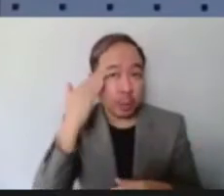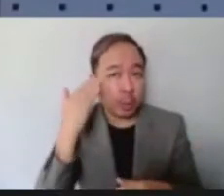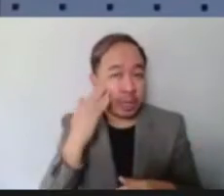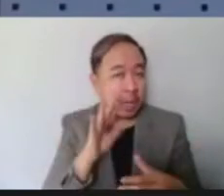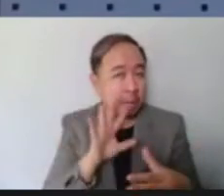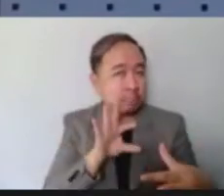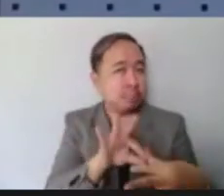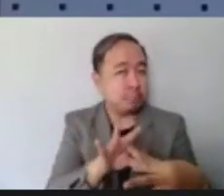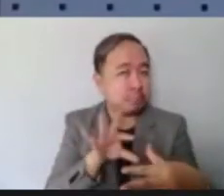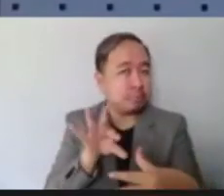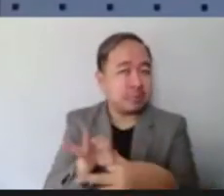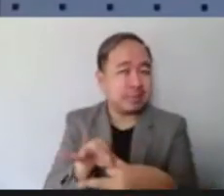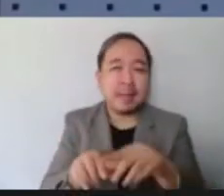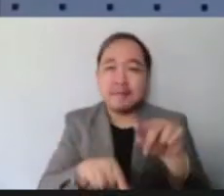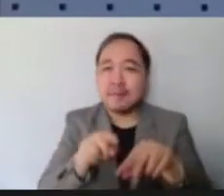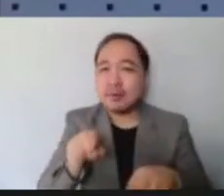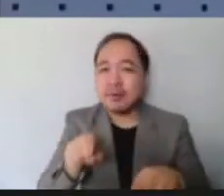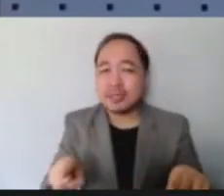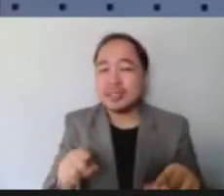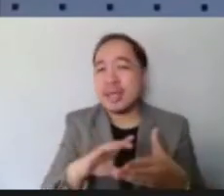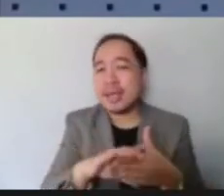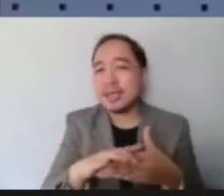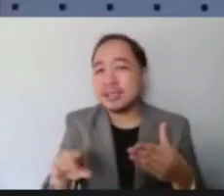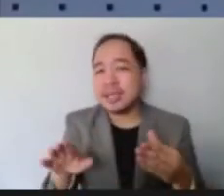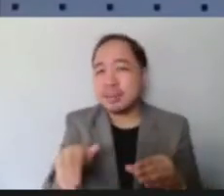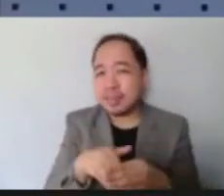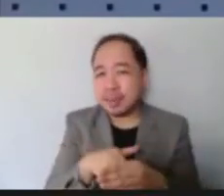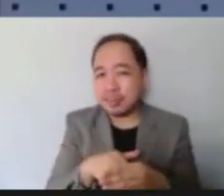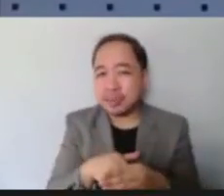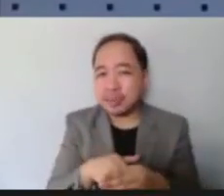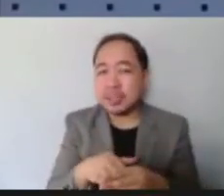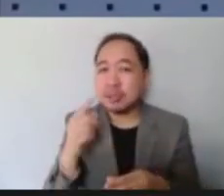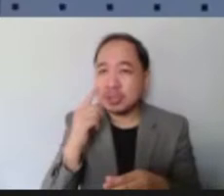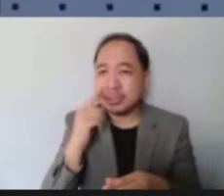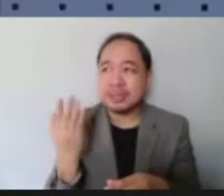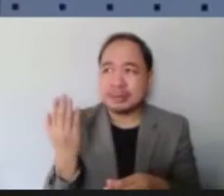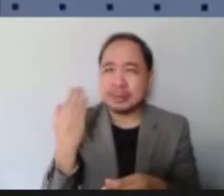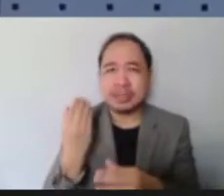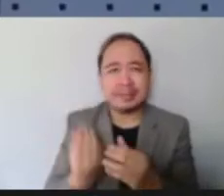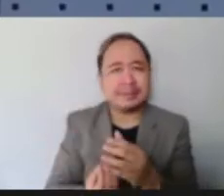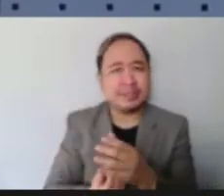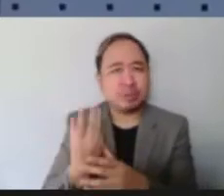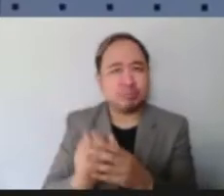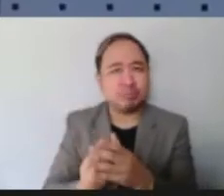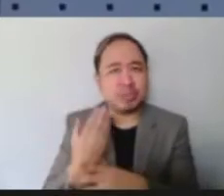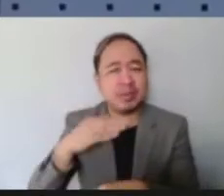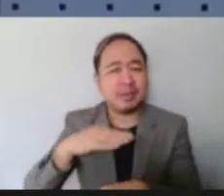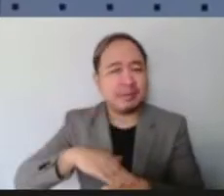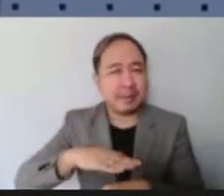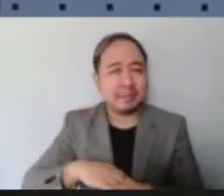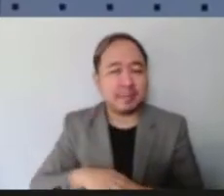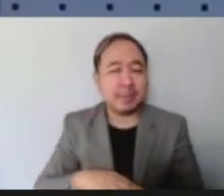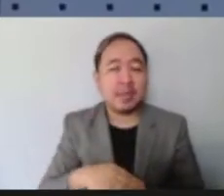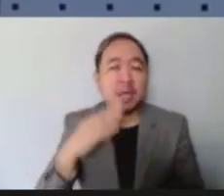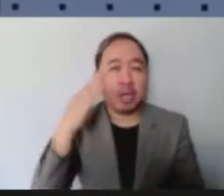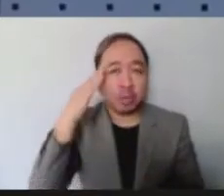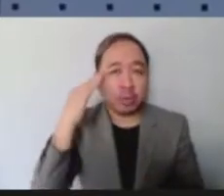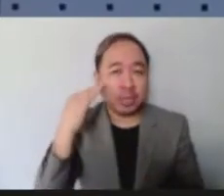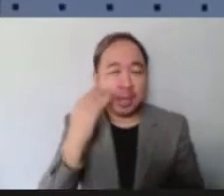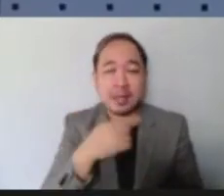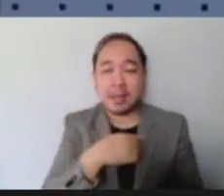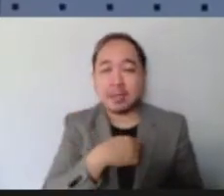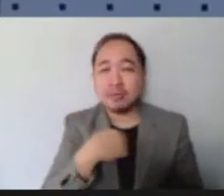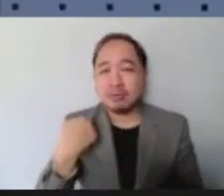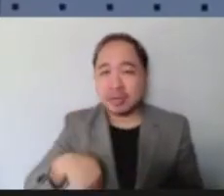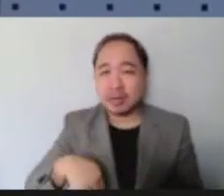address the challenge especially just as Sandstone during the Spring season Korea China and Japan have